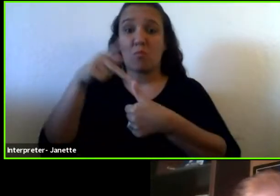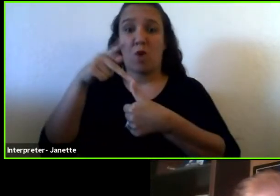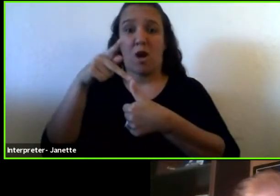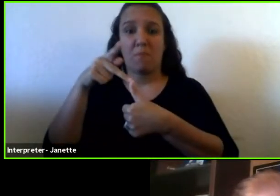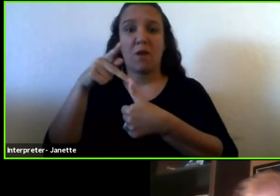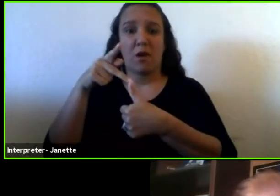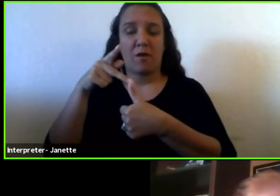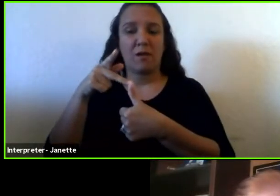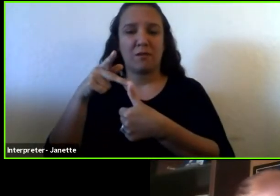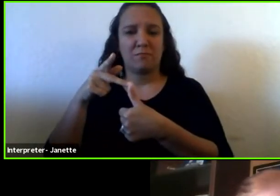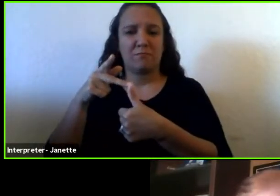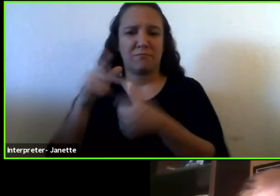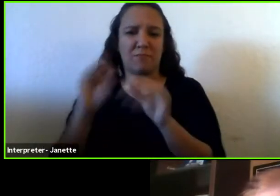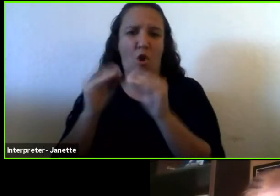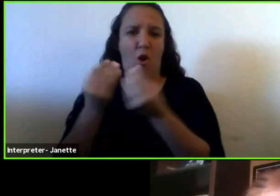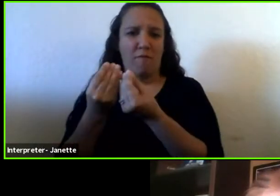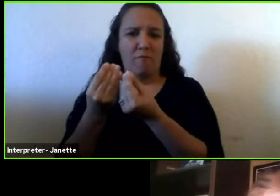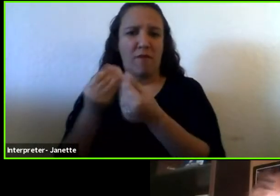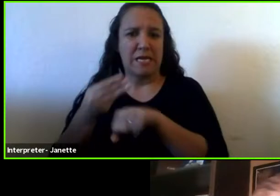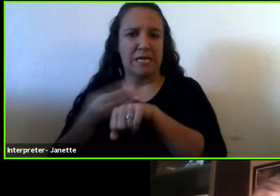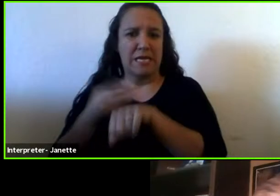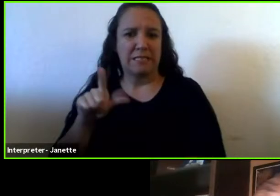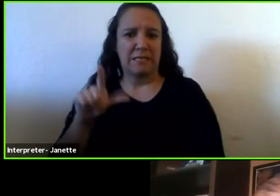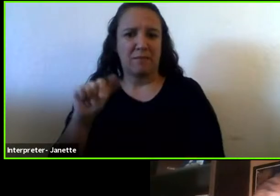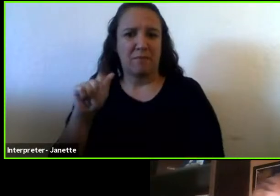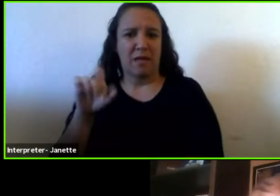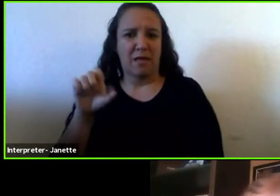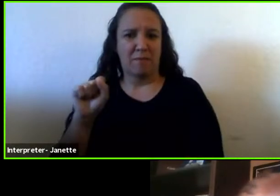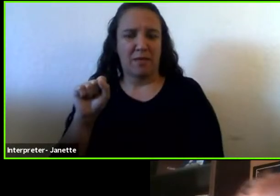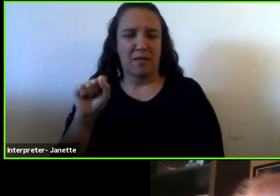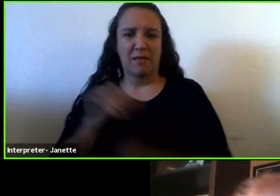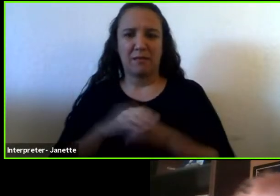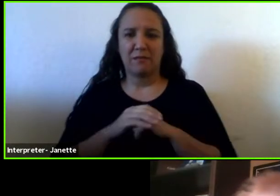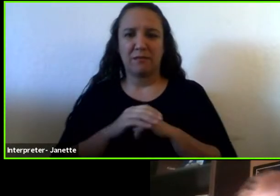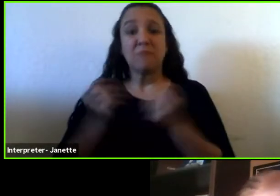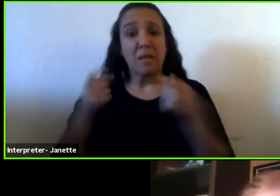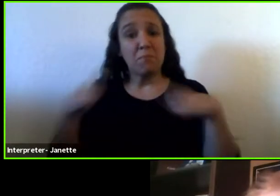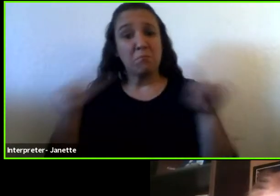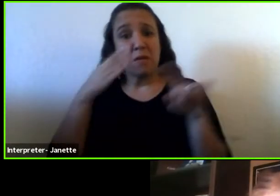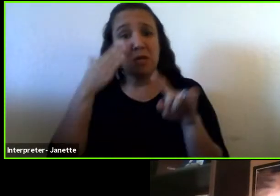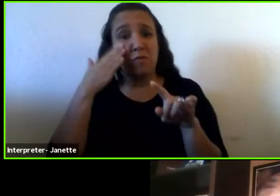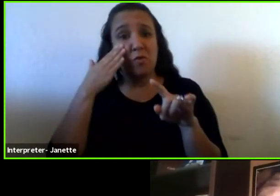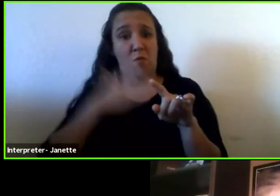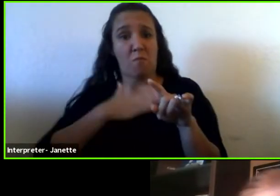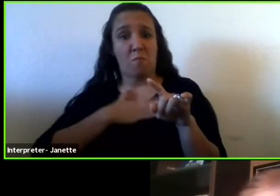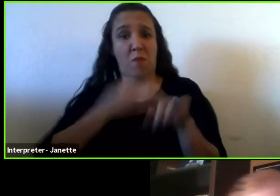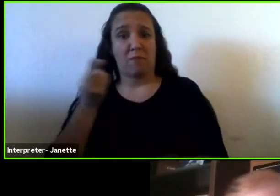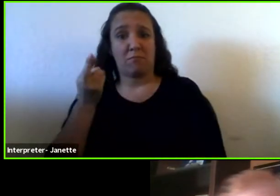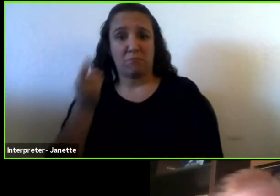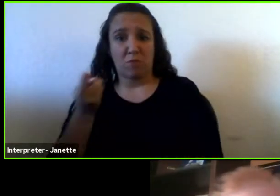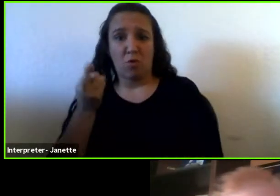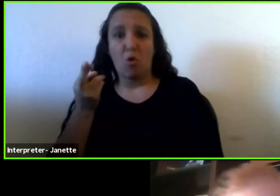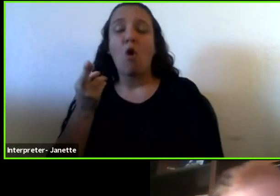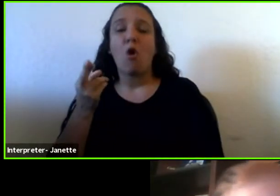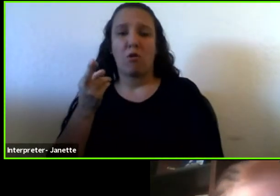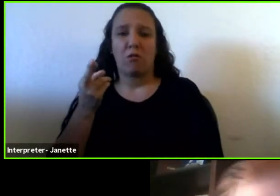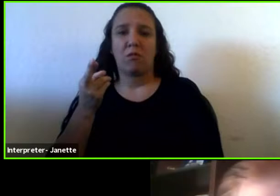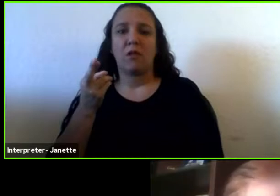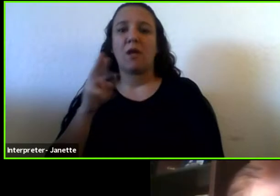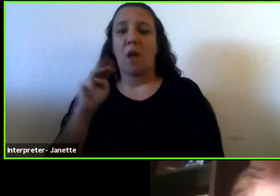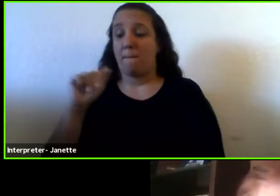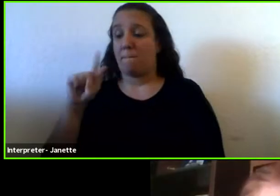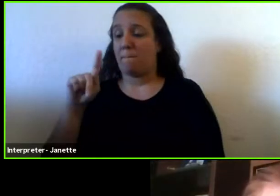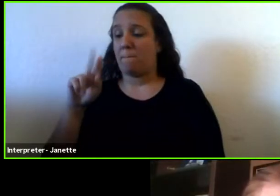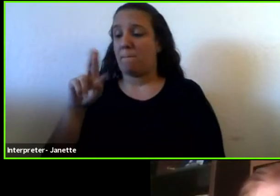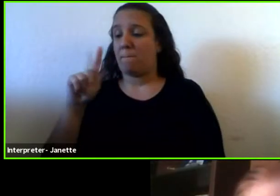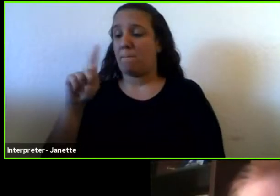for our company. And many of you know my colleague Steve Bremo, who is our market leader in